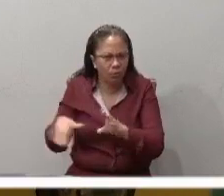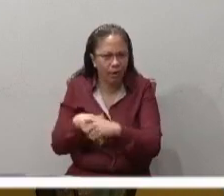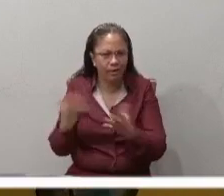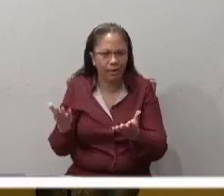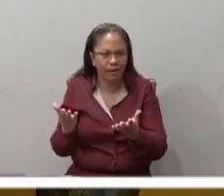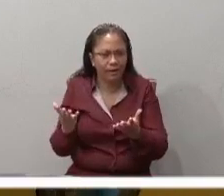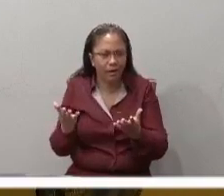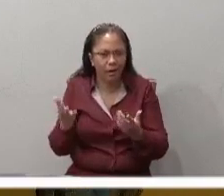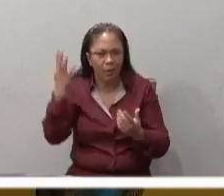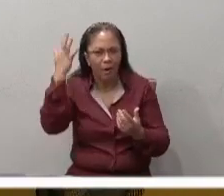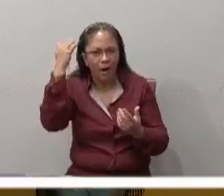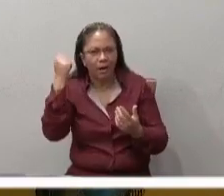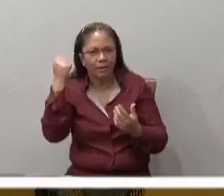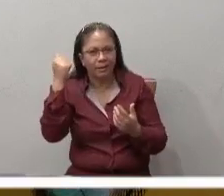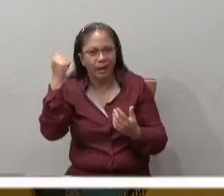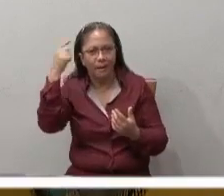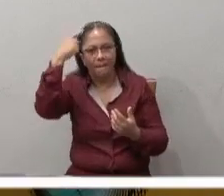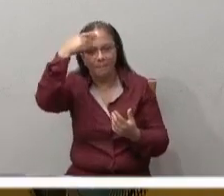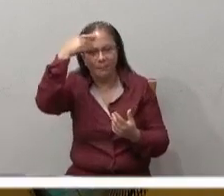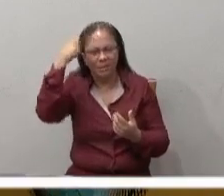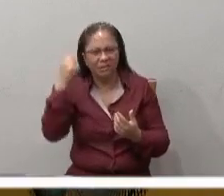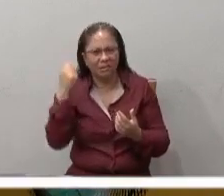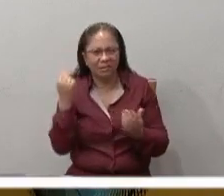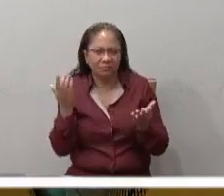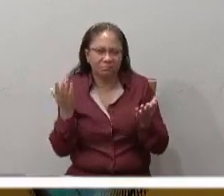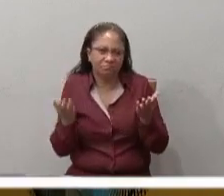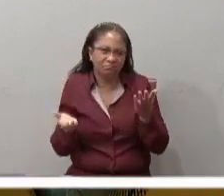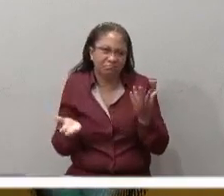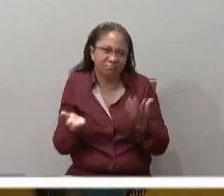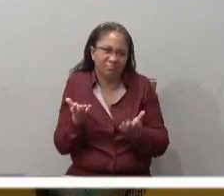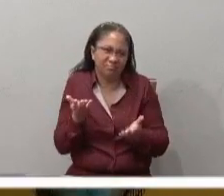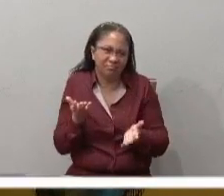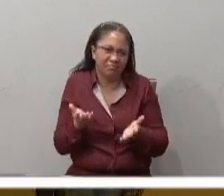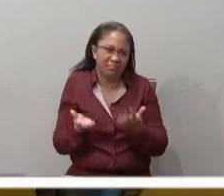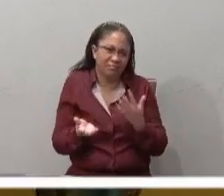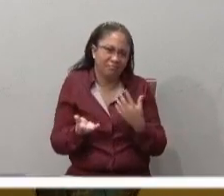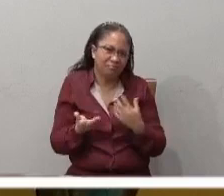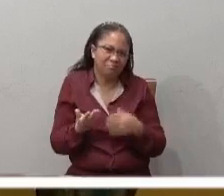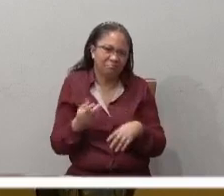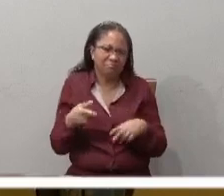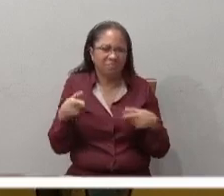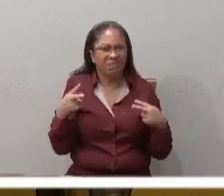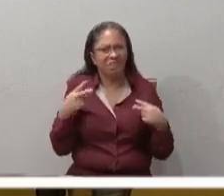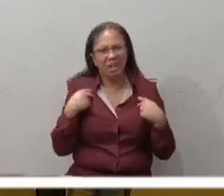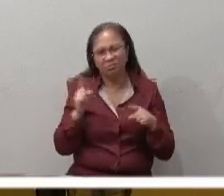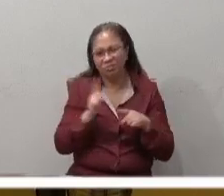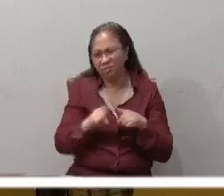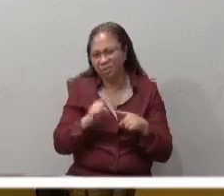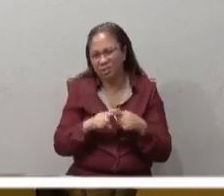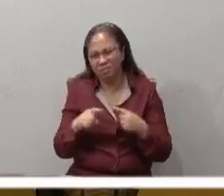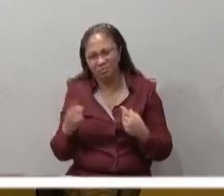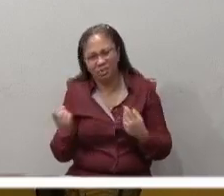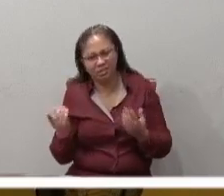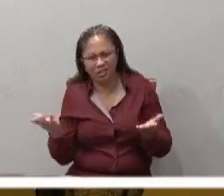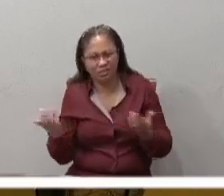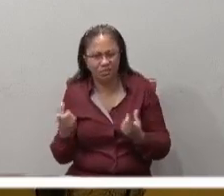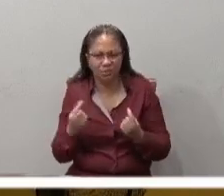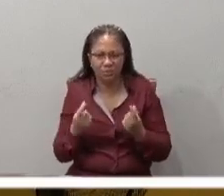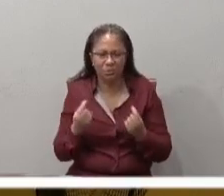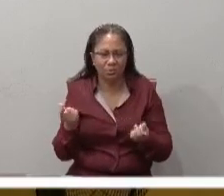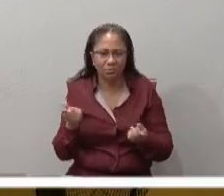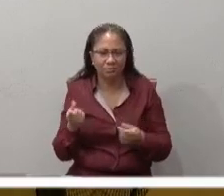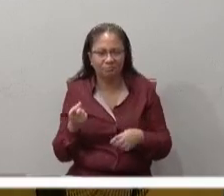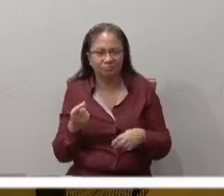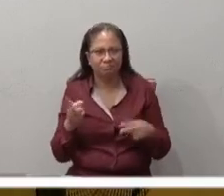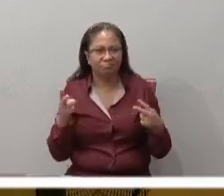wedding invitation was because, well, you had all kinds of things you wanted to do. You